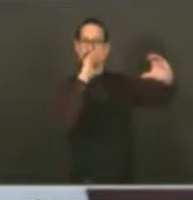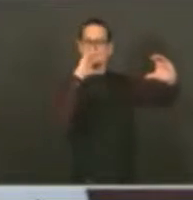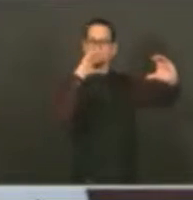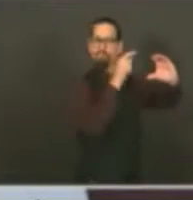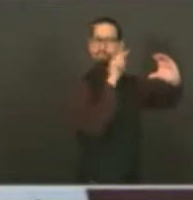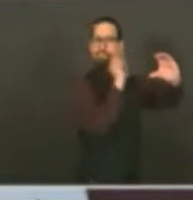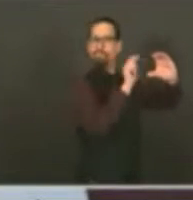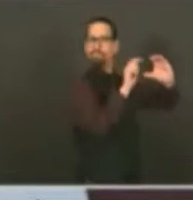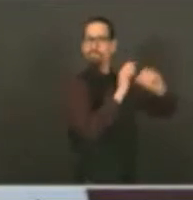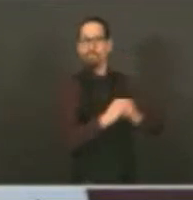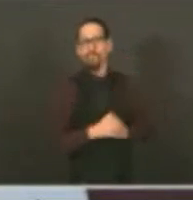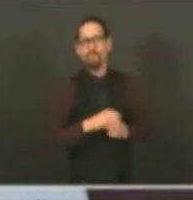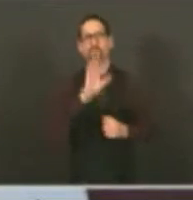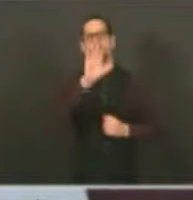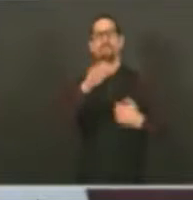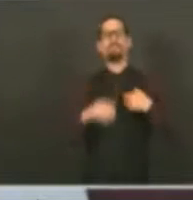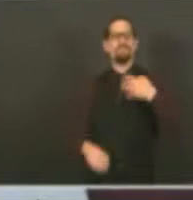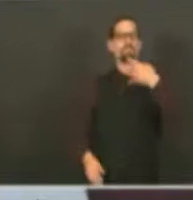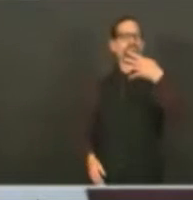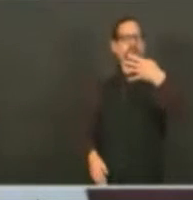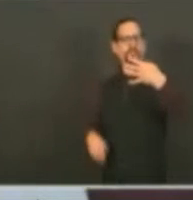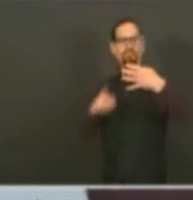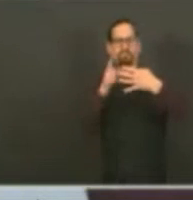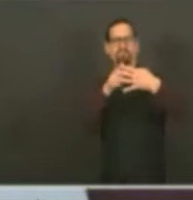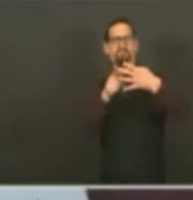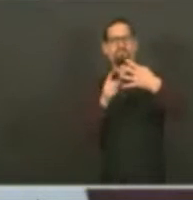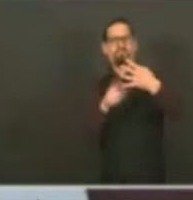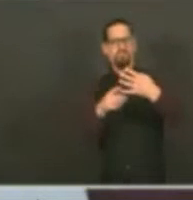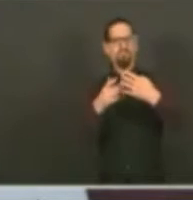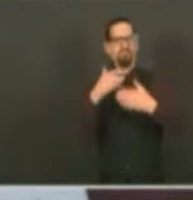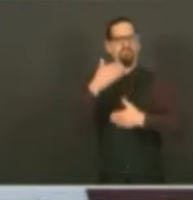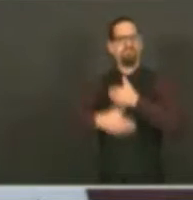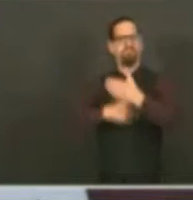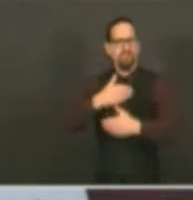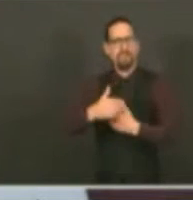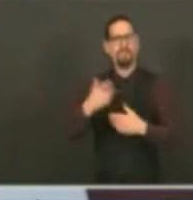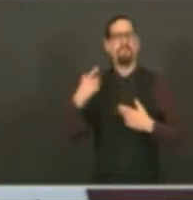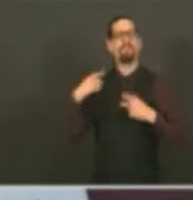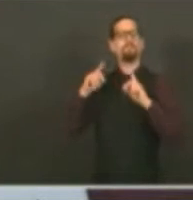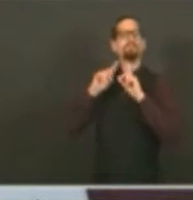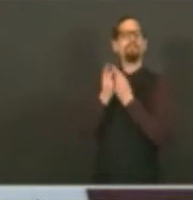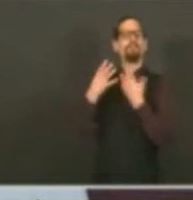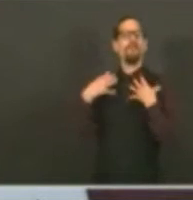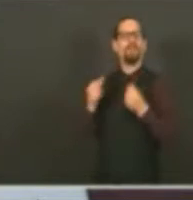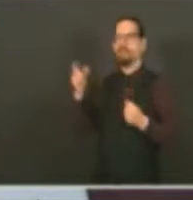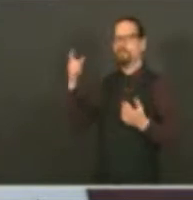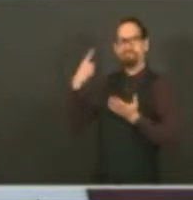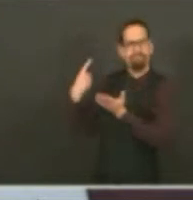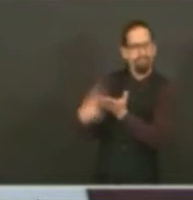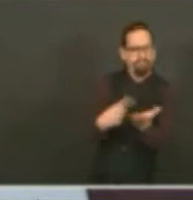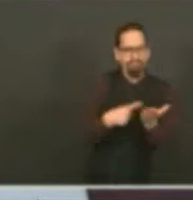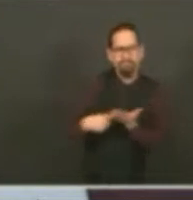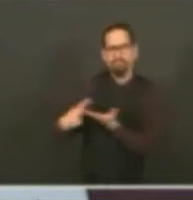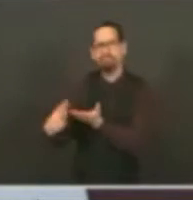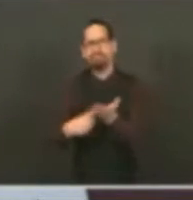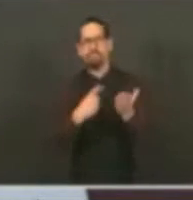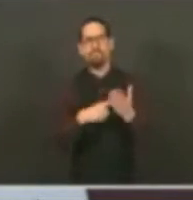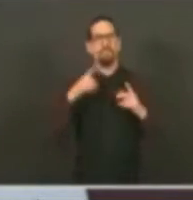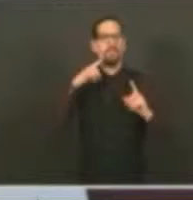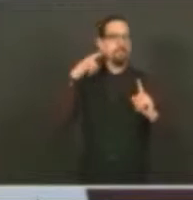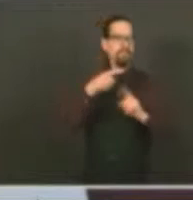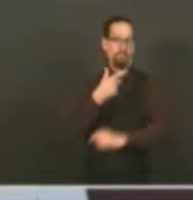guiding principles that the Department of Health has had in thinking about the COVID vaccine. And I want to really emphasize, right, that we've been working on this for